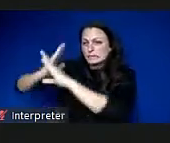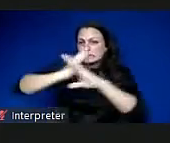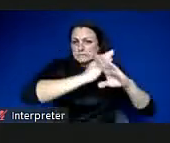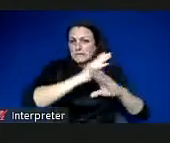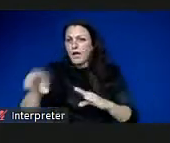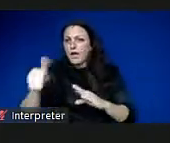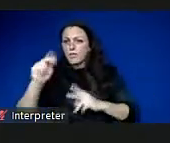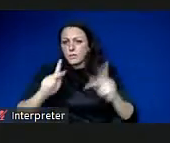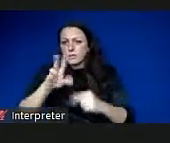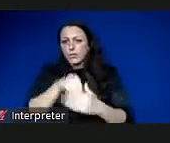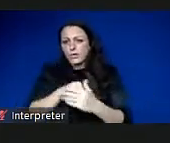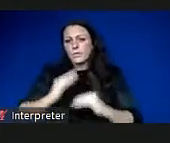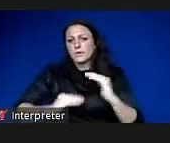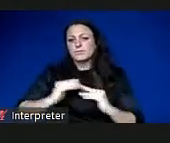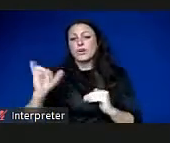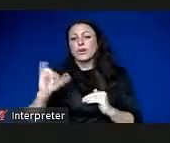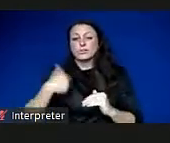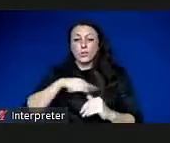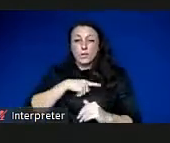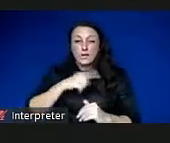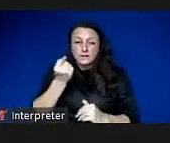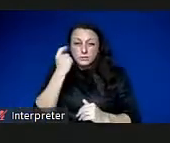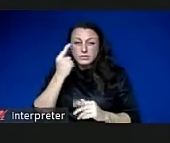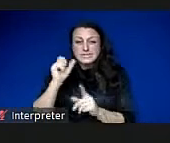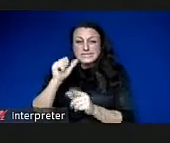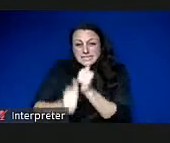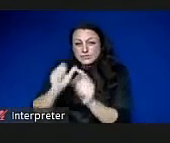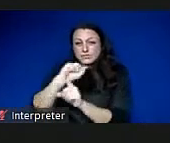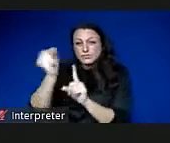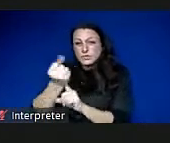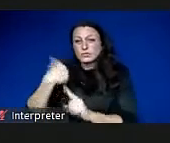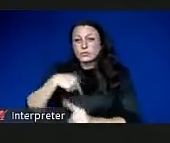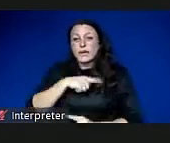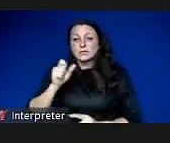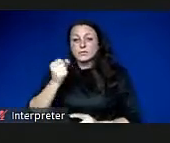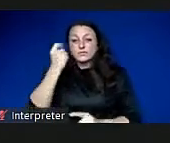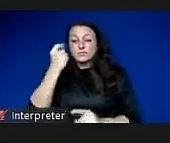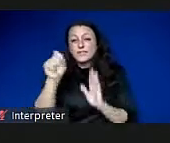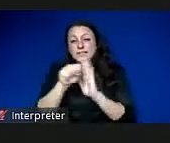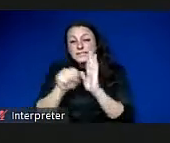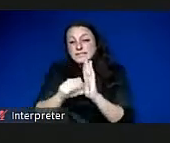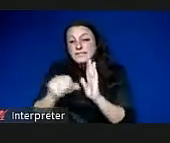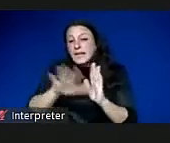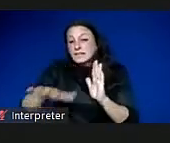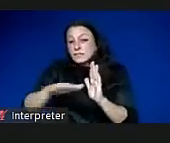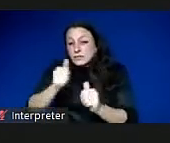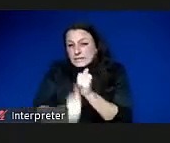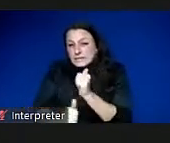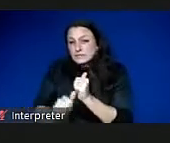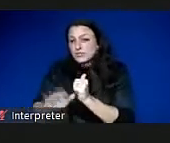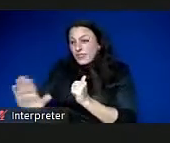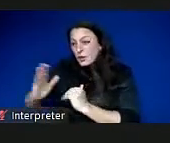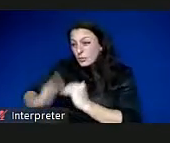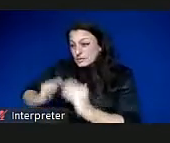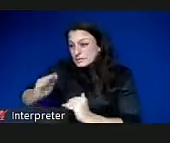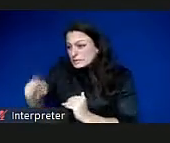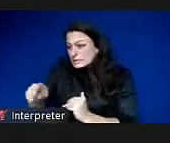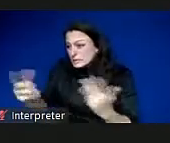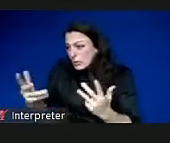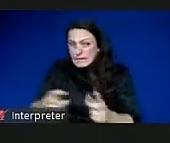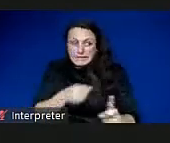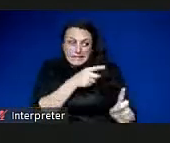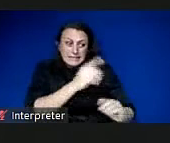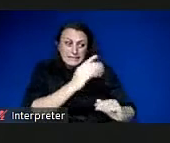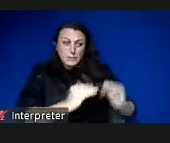awareness. We had to create insight at a state level about what individual facilities' needs were so that we could partner with